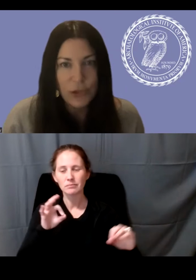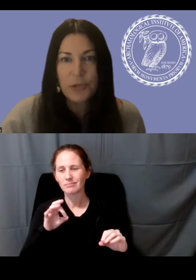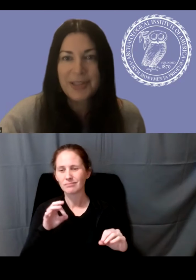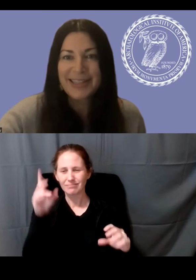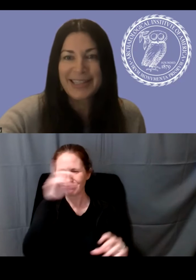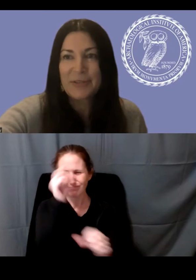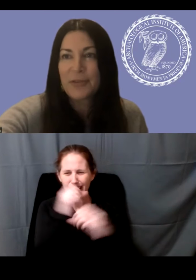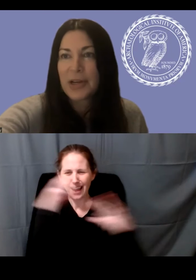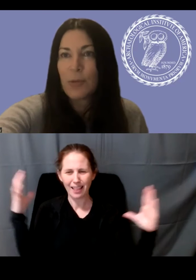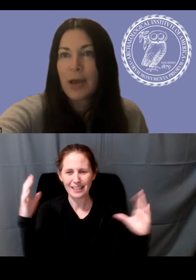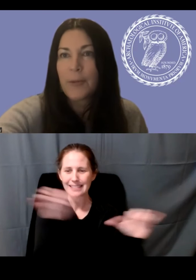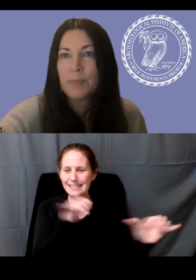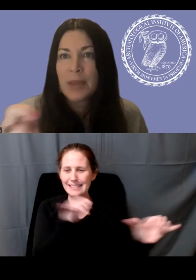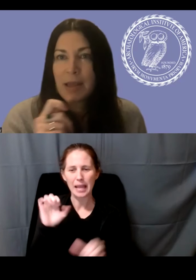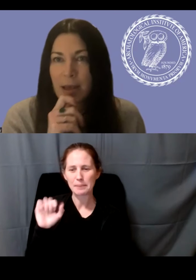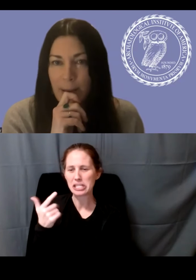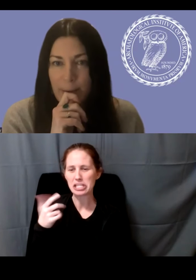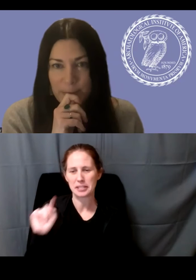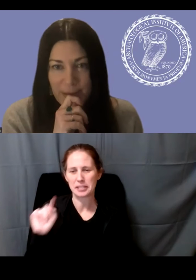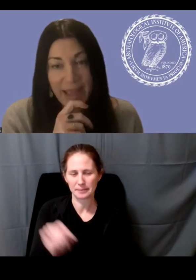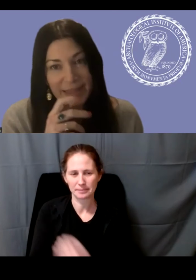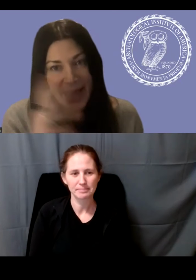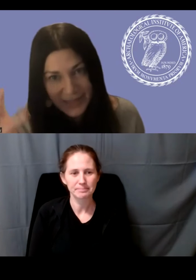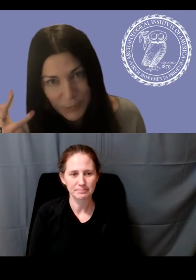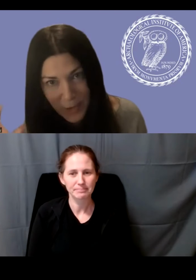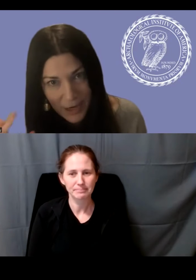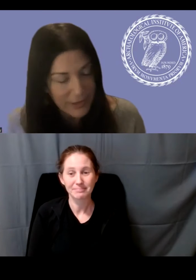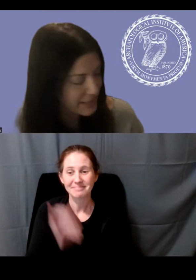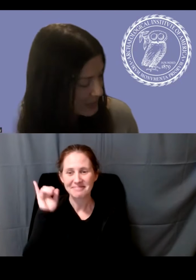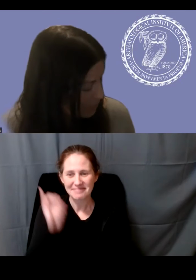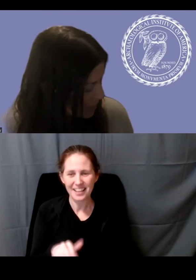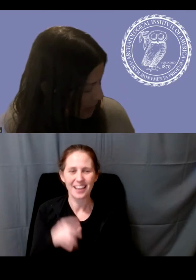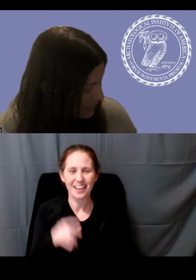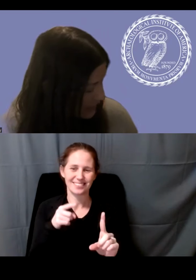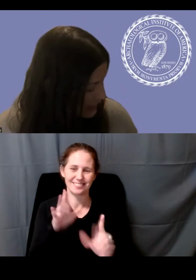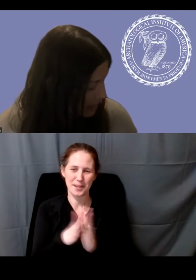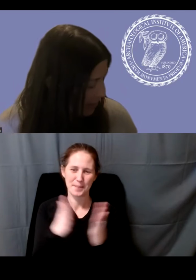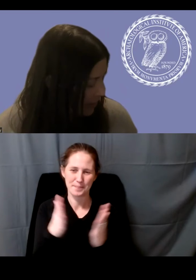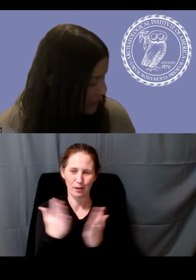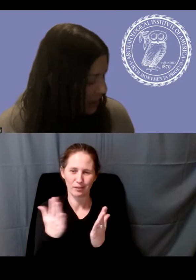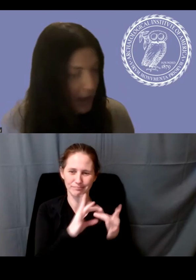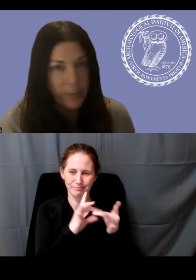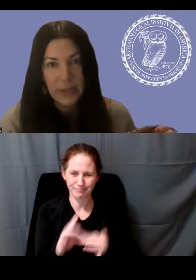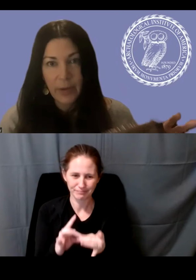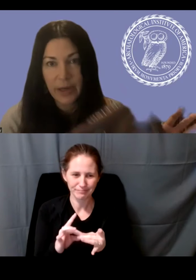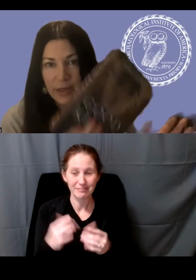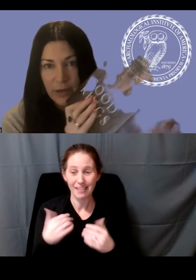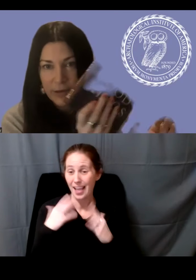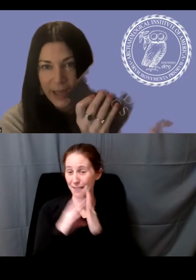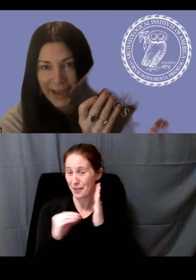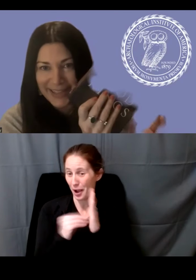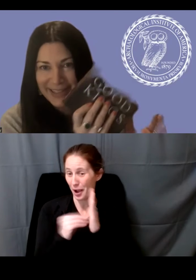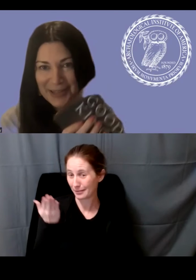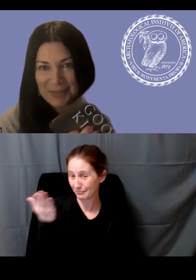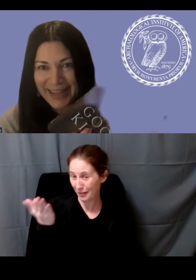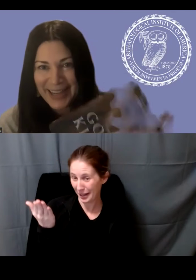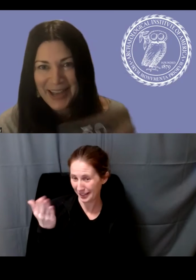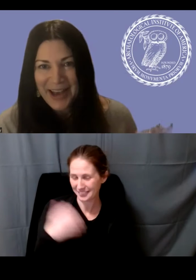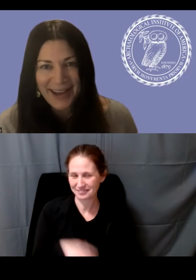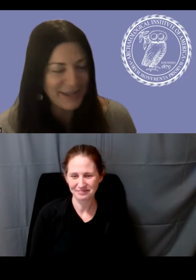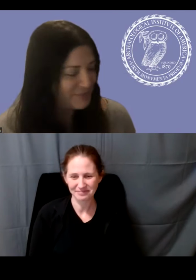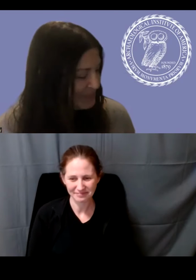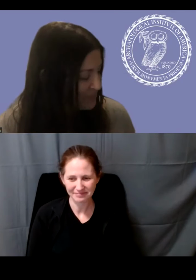that Egyptians did very well. And that's where this book comes in. Got a copy right here next to